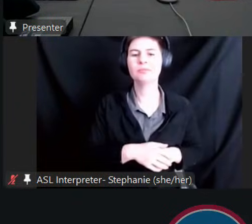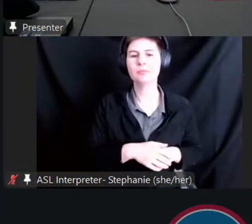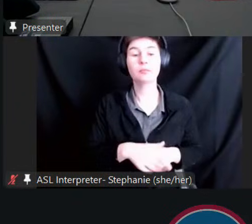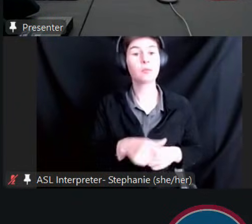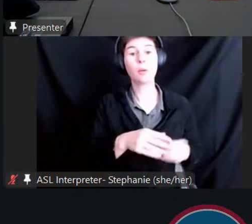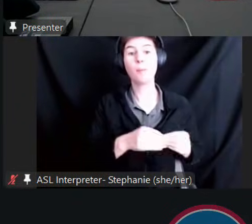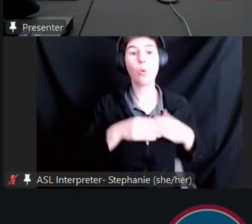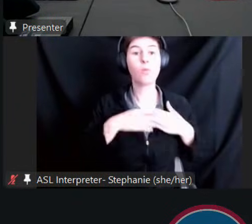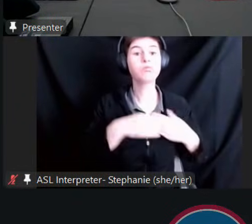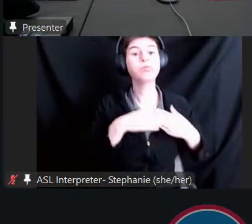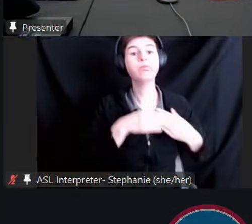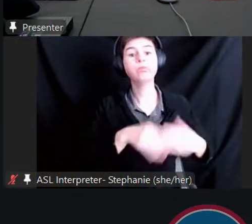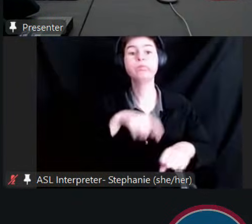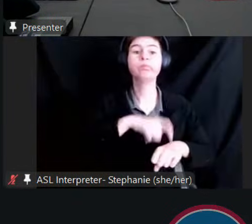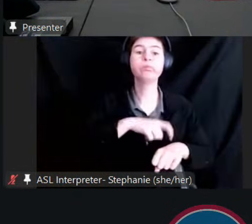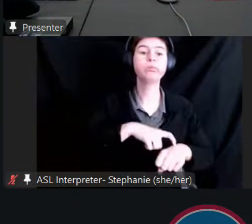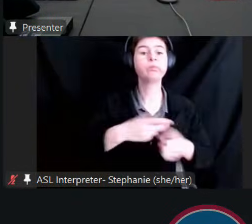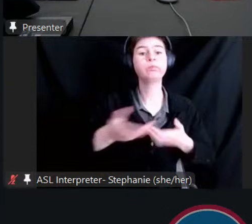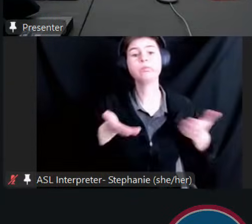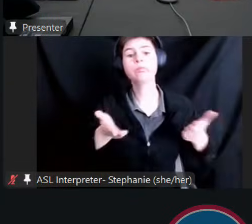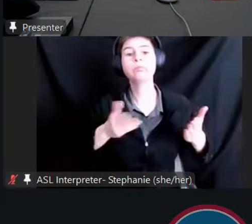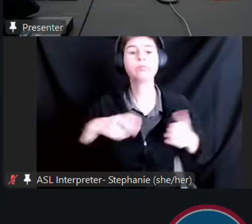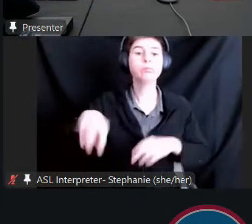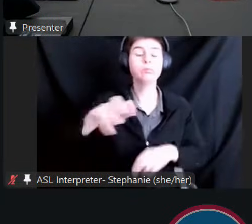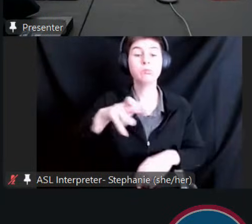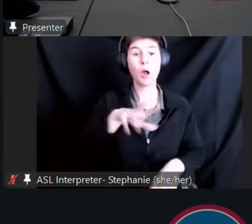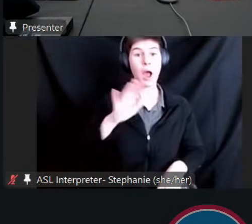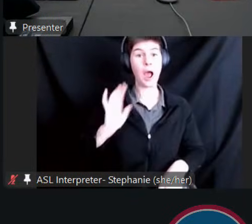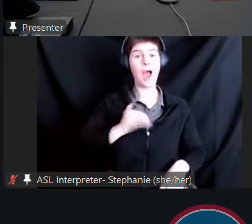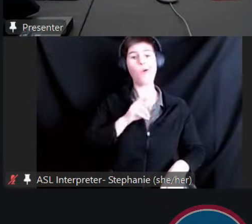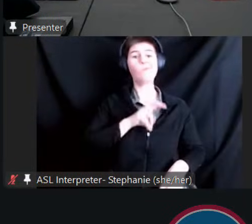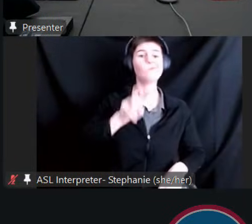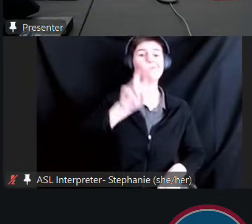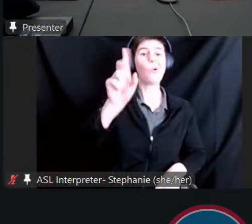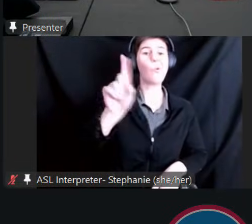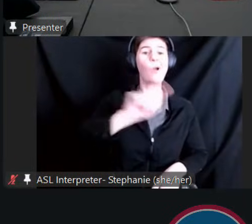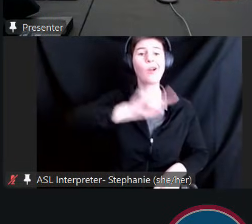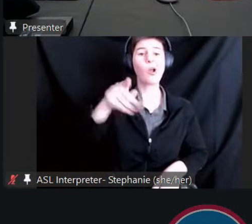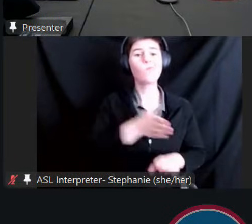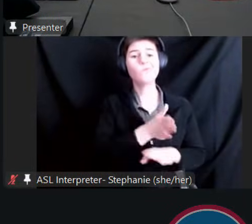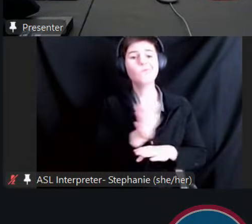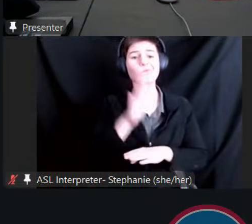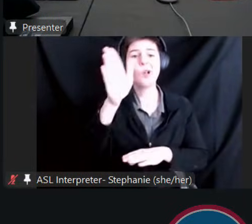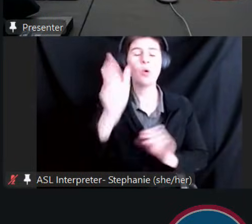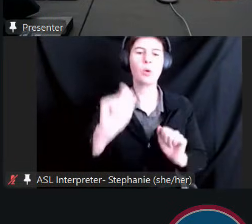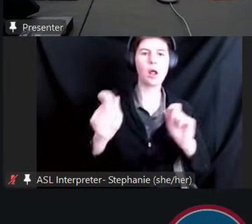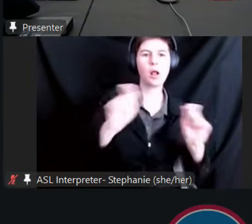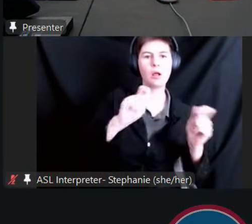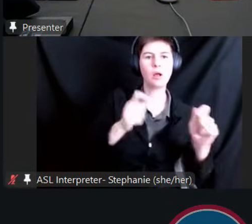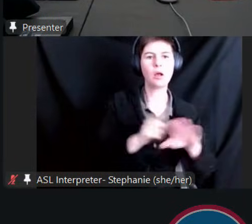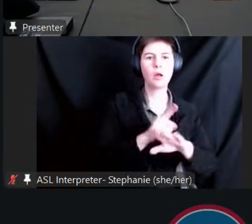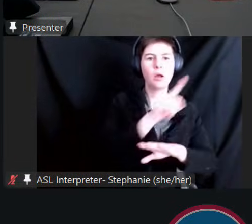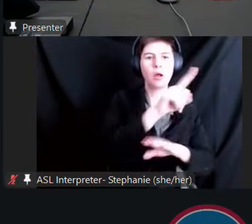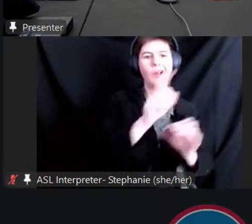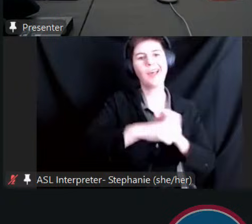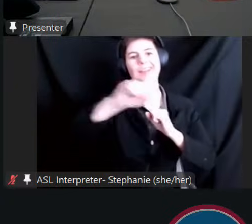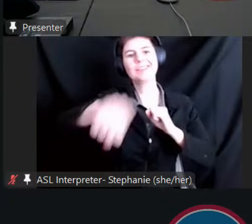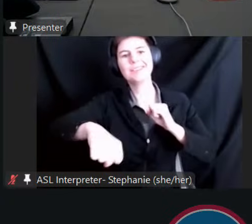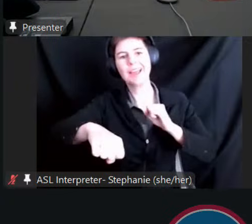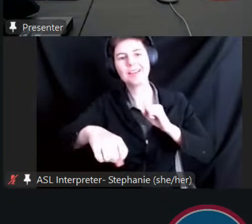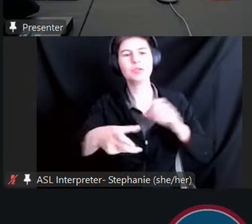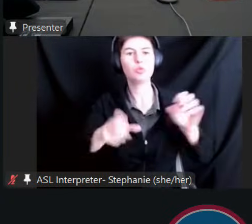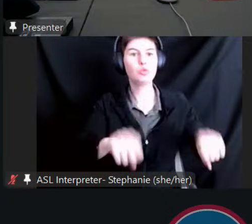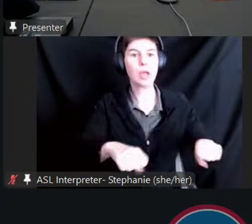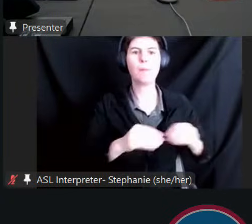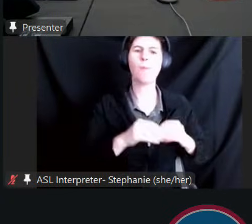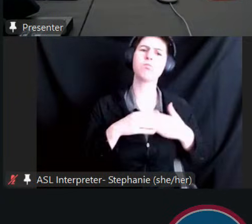service delivery, if we wanted to change the routing of a bus or, extend routes, things like that, much more agile